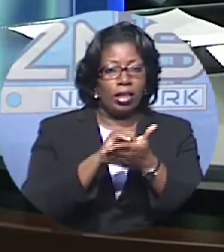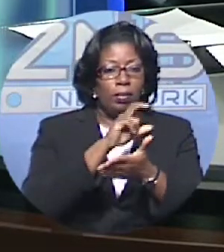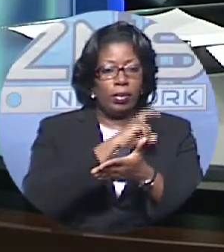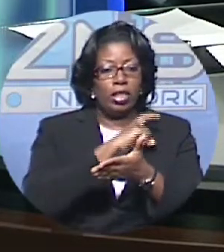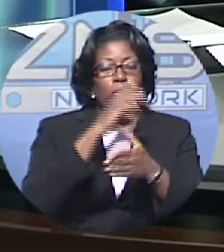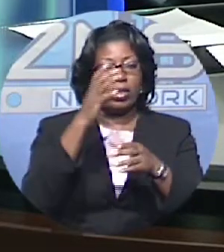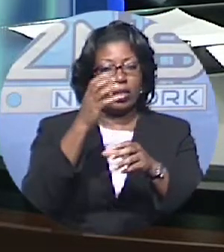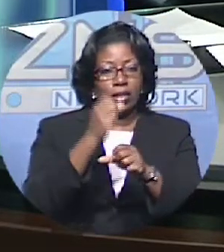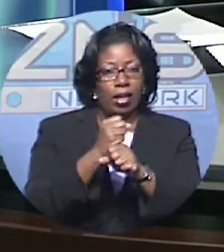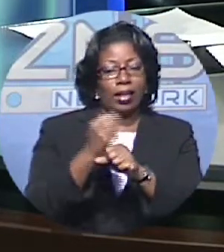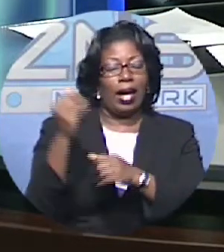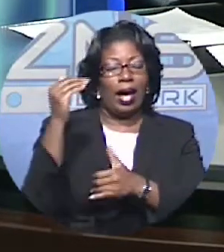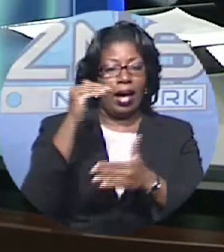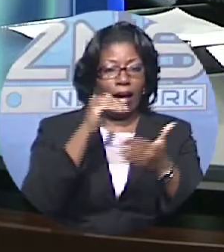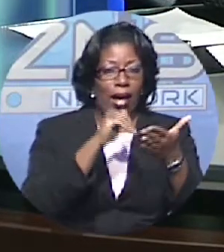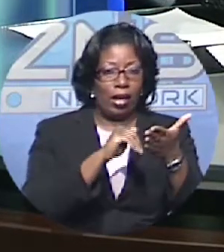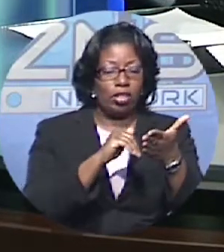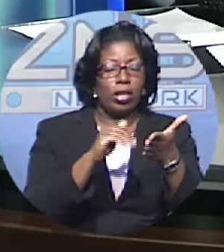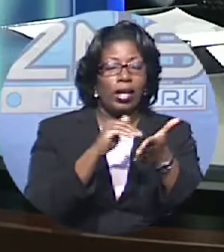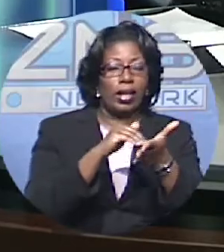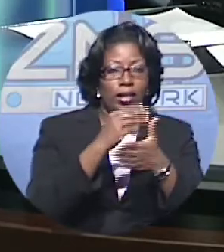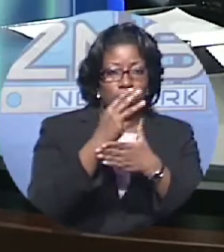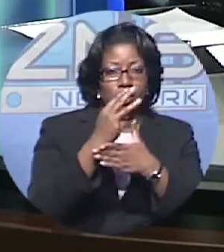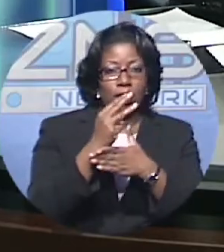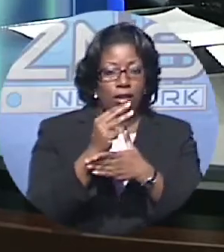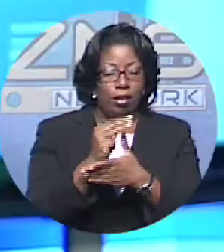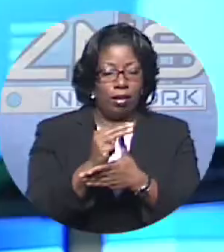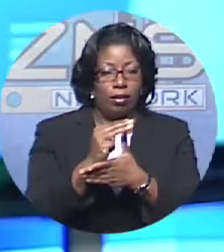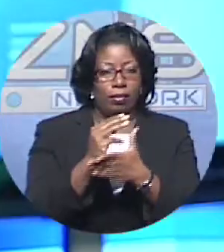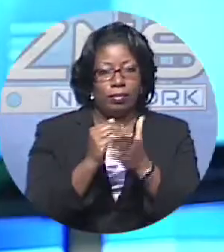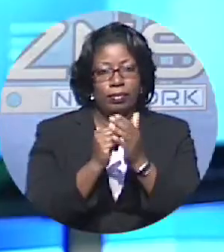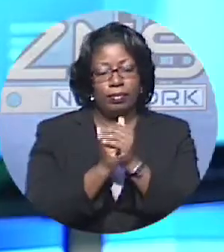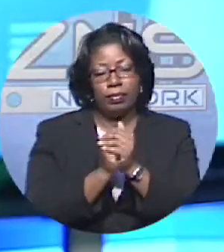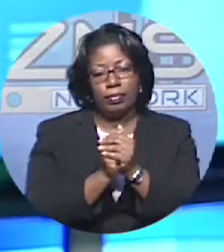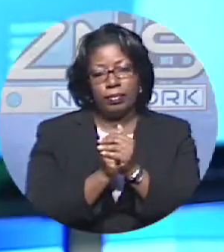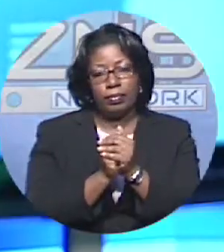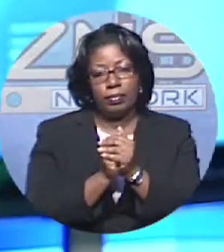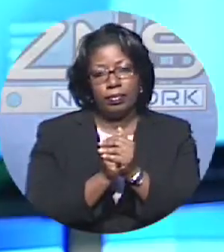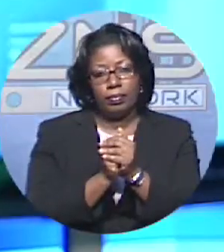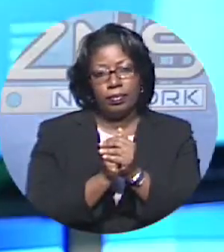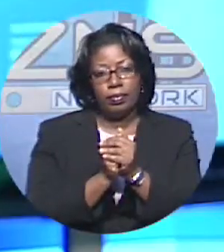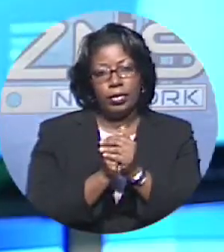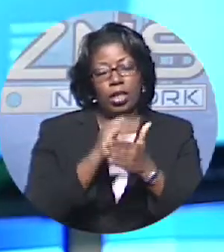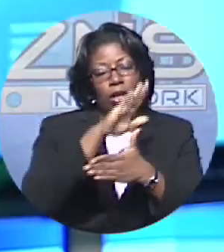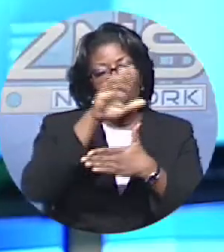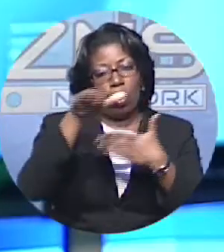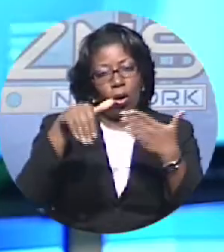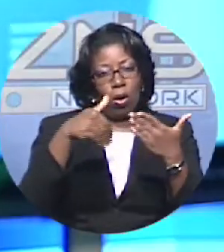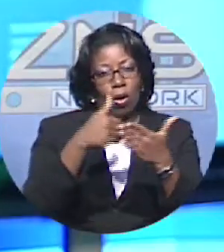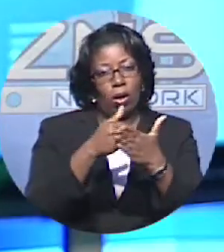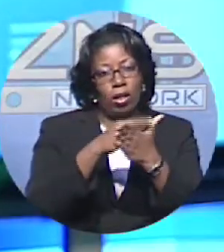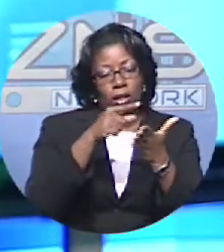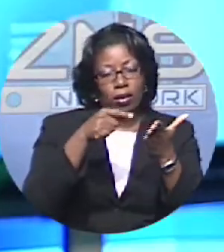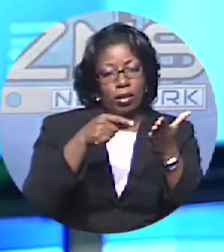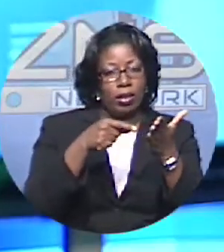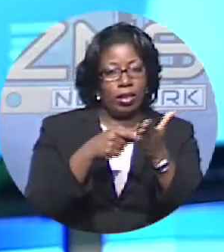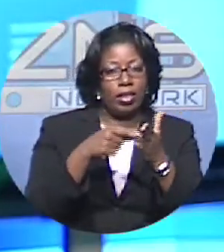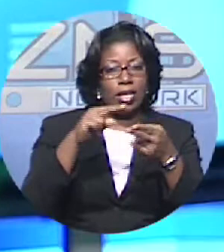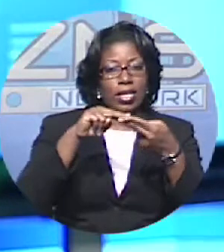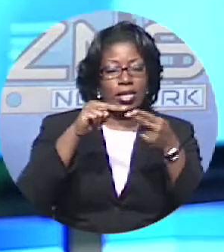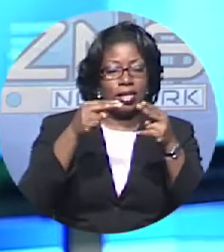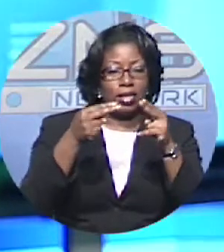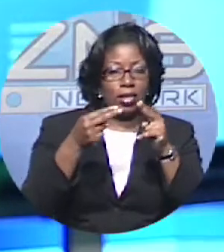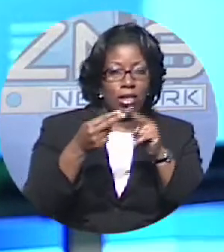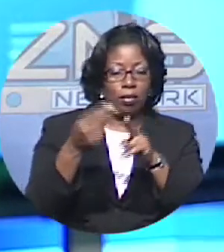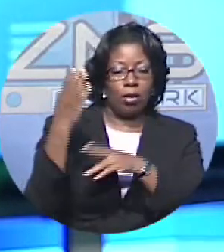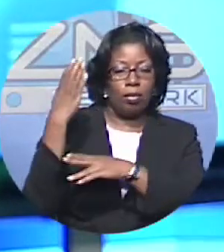take coercive action to compel the necessary result. Now, all of this as numbers bosses took a preemptive step